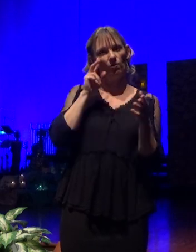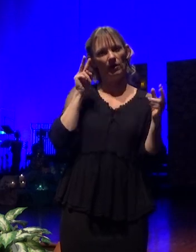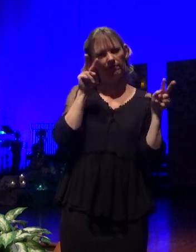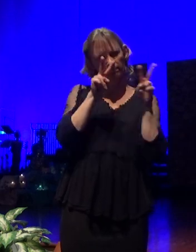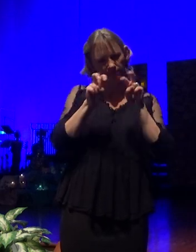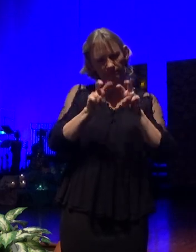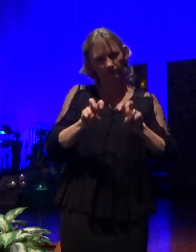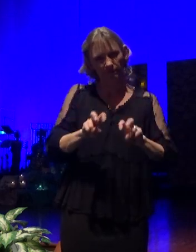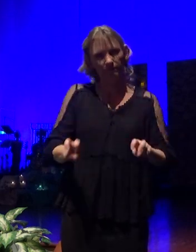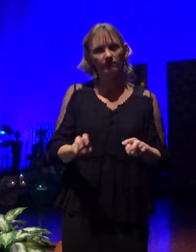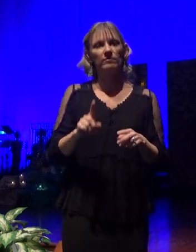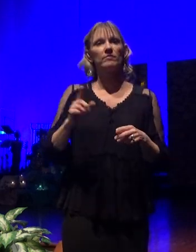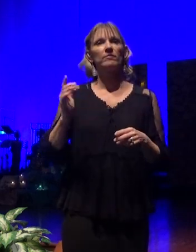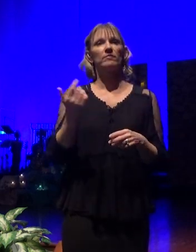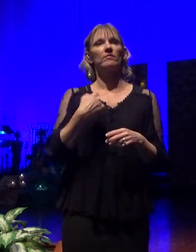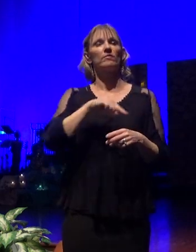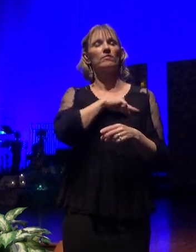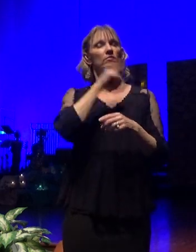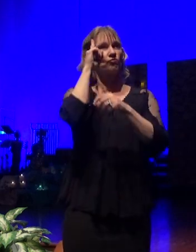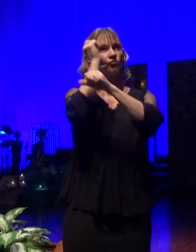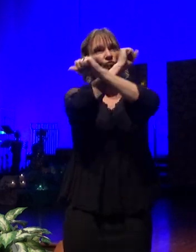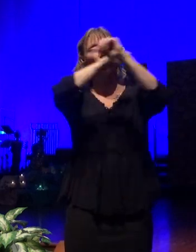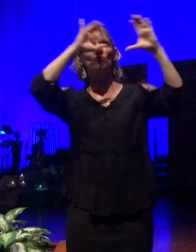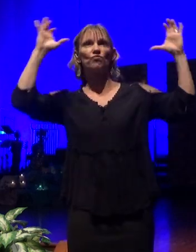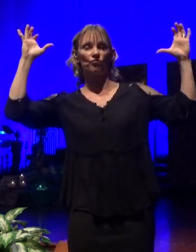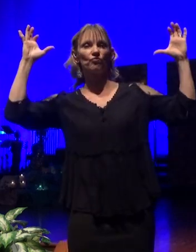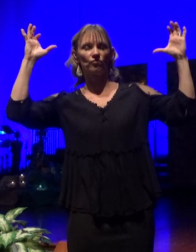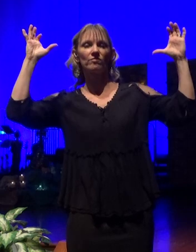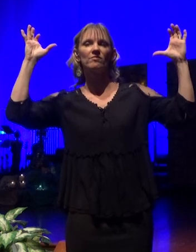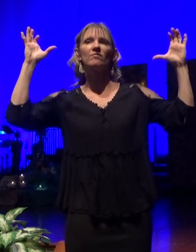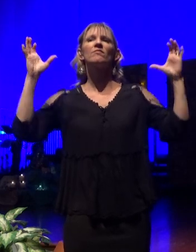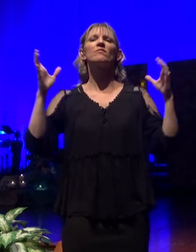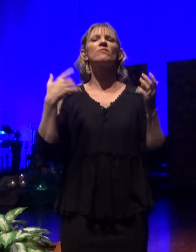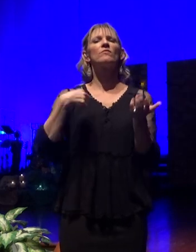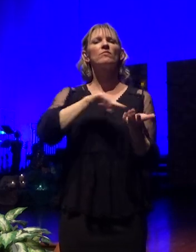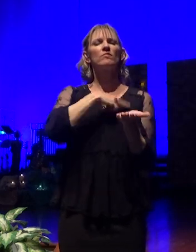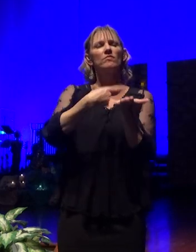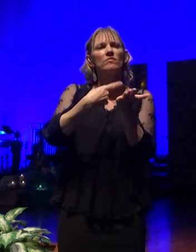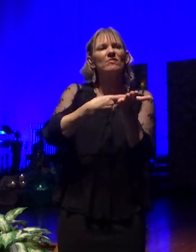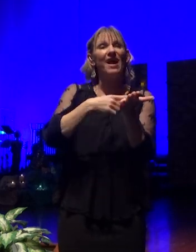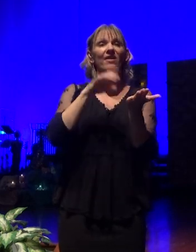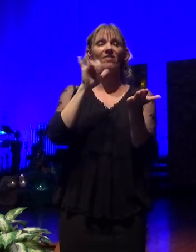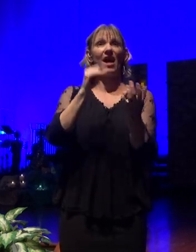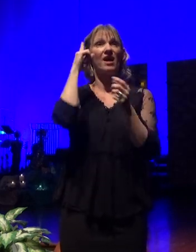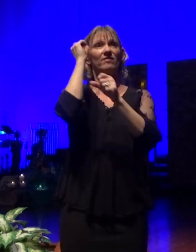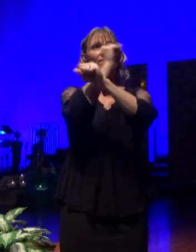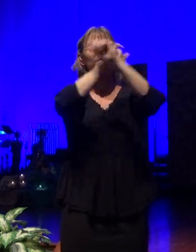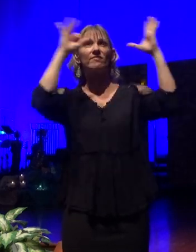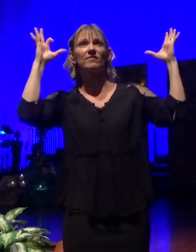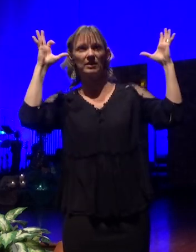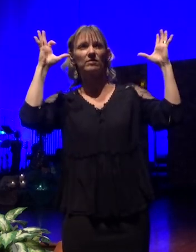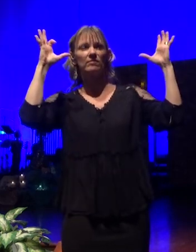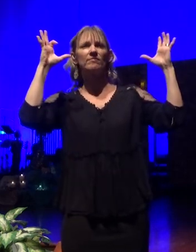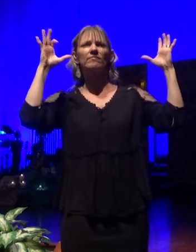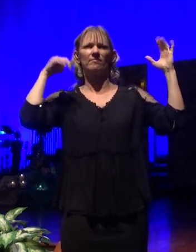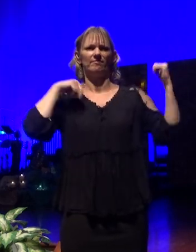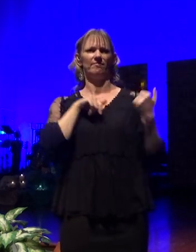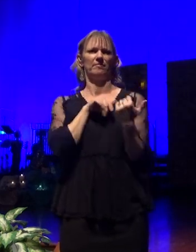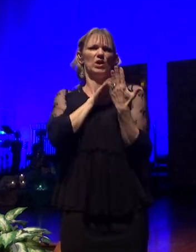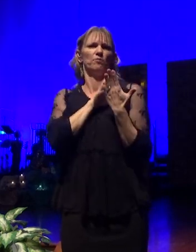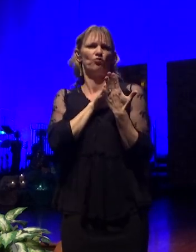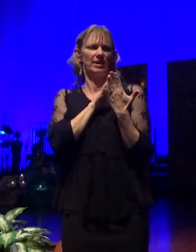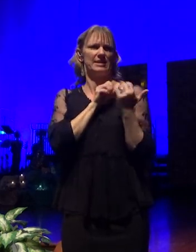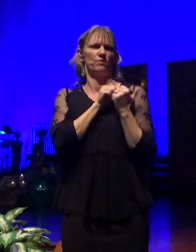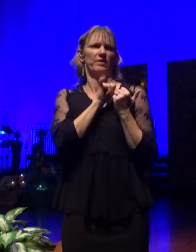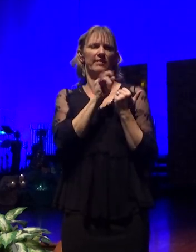a big vision. And then we talk about not only casting that vision, but then being present to that vision